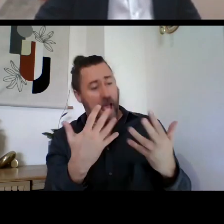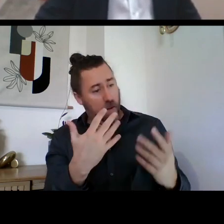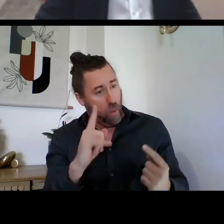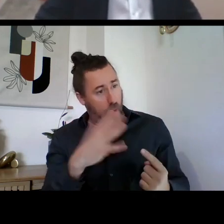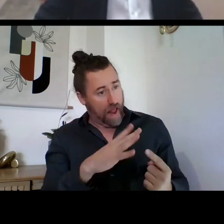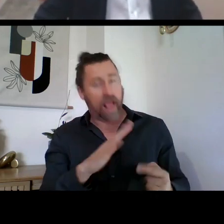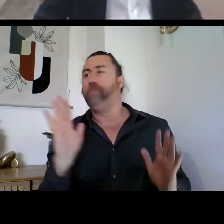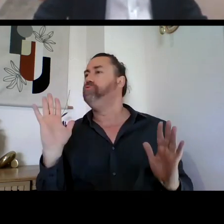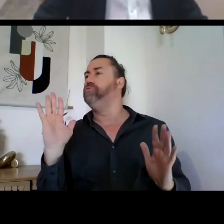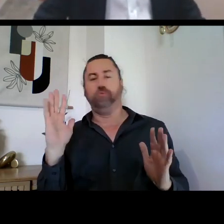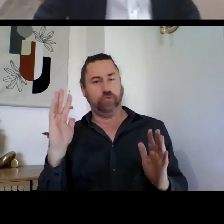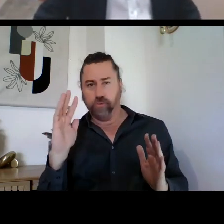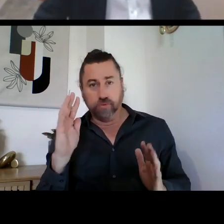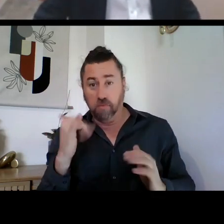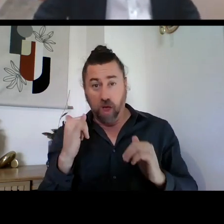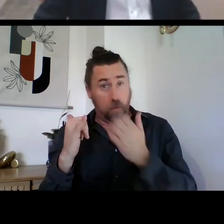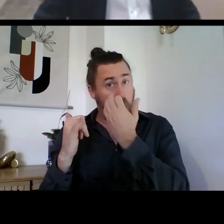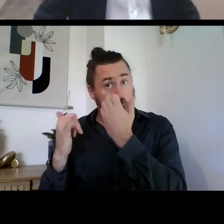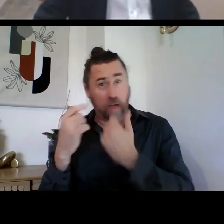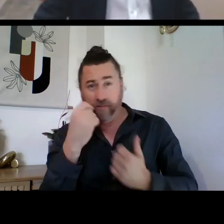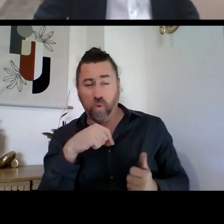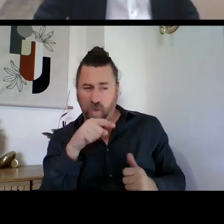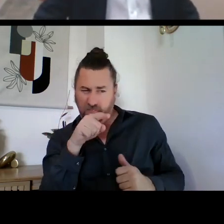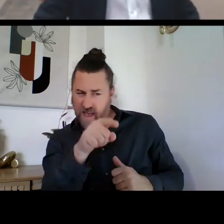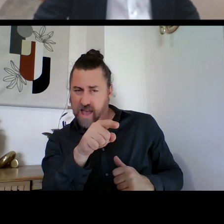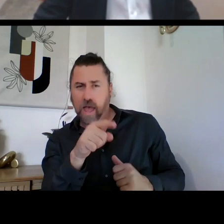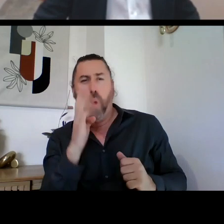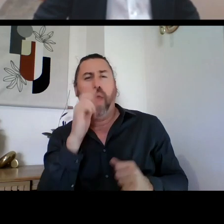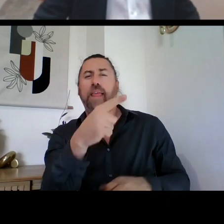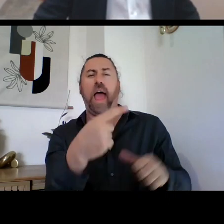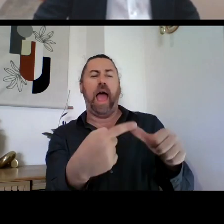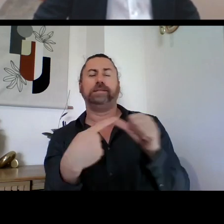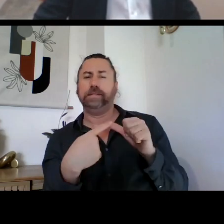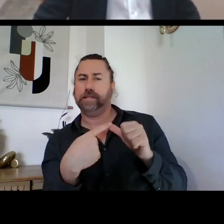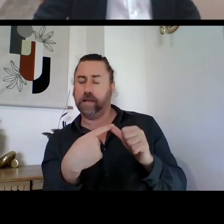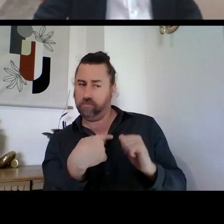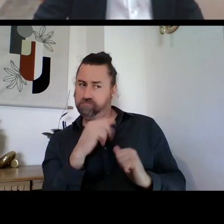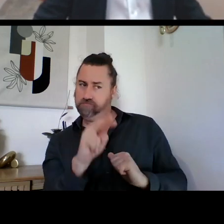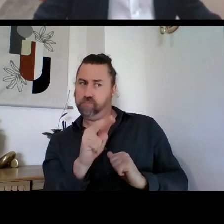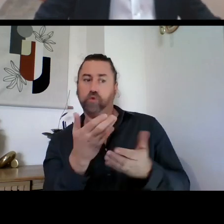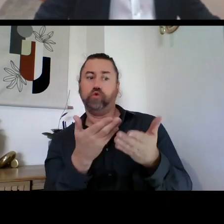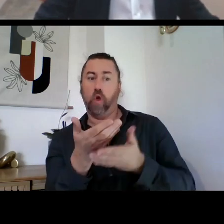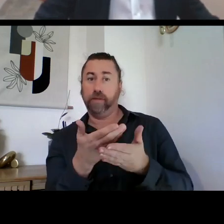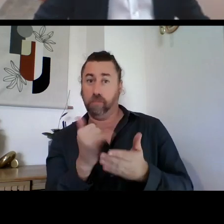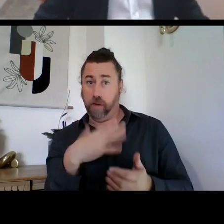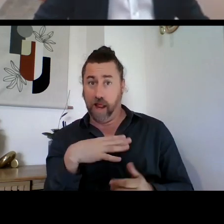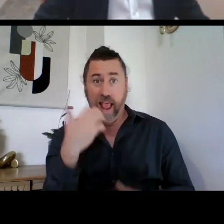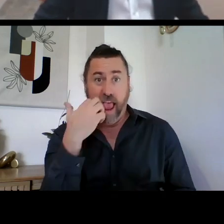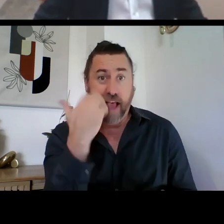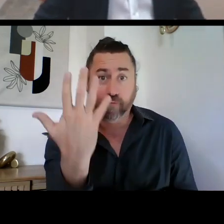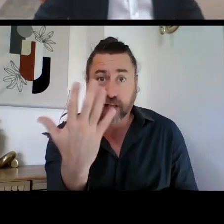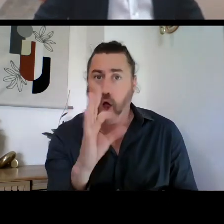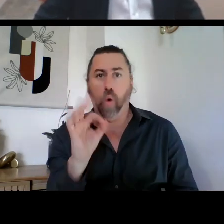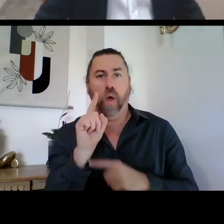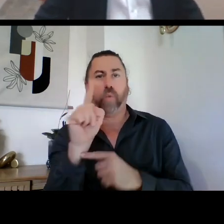instruments. So in other words, are there some answers at assessment that suggest services are needed daily rather than weekly?